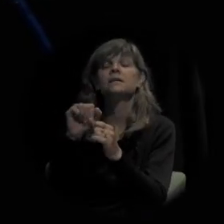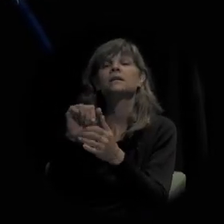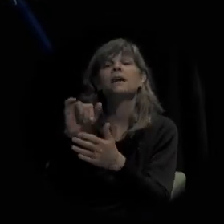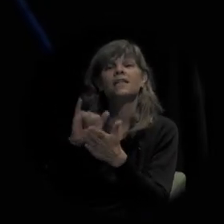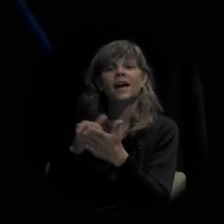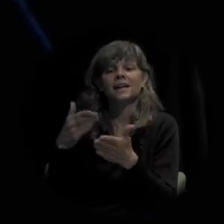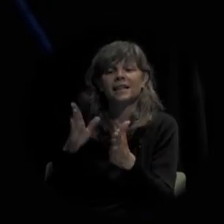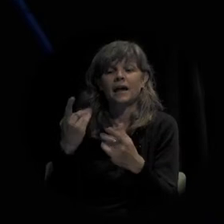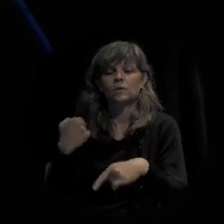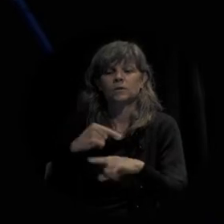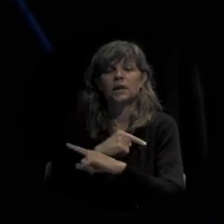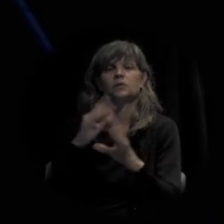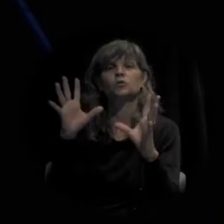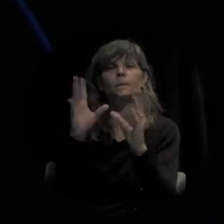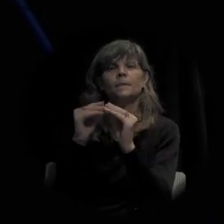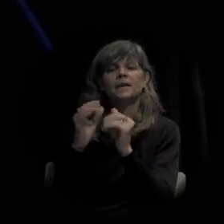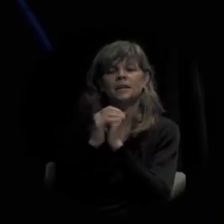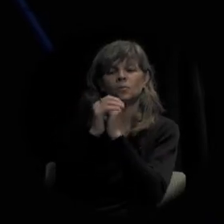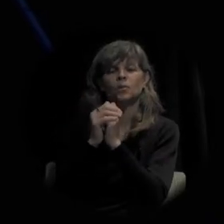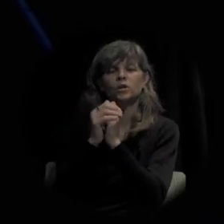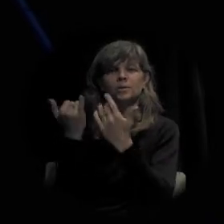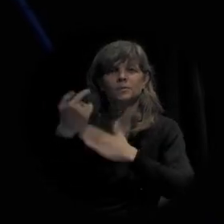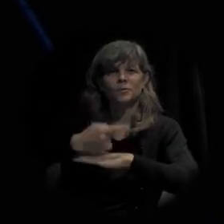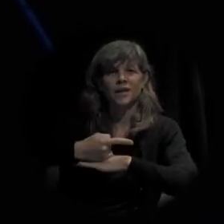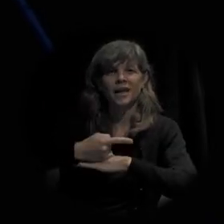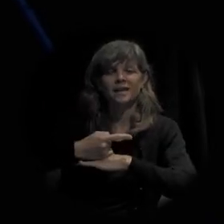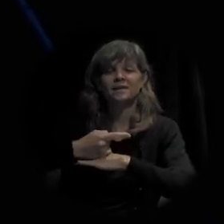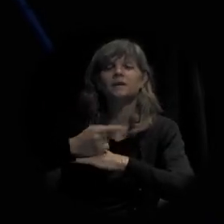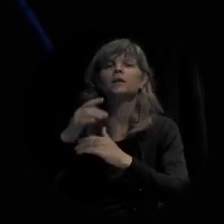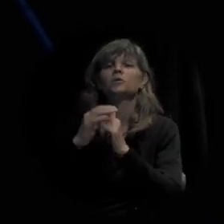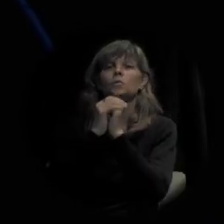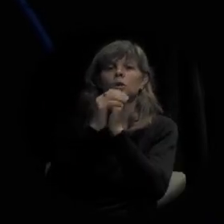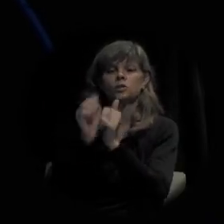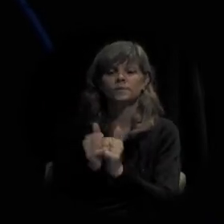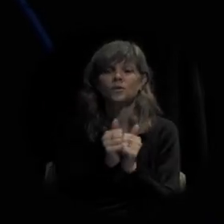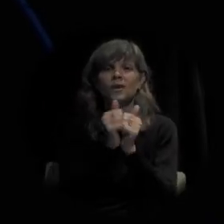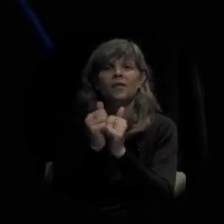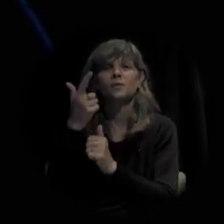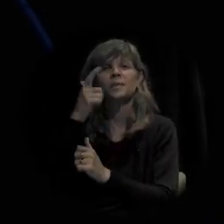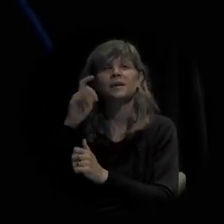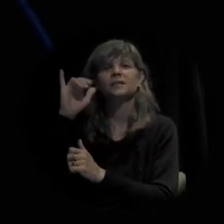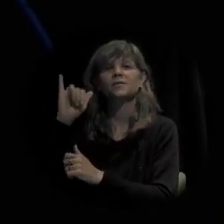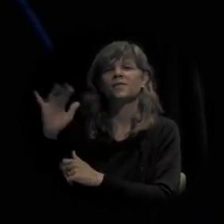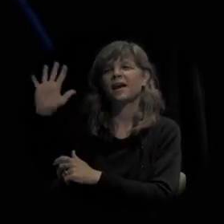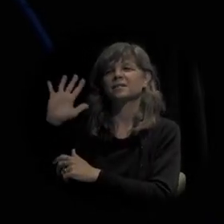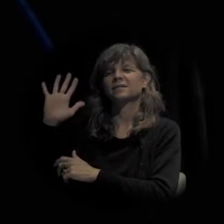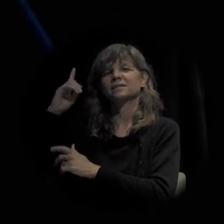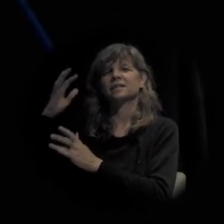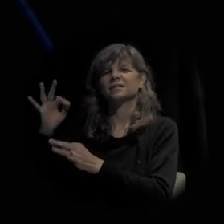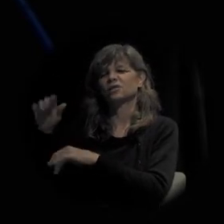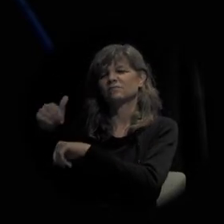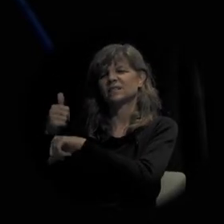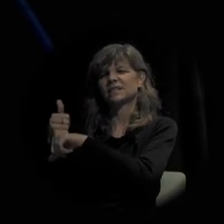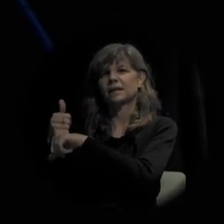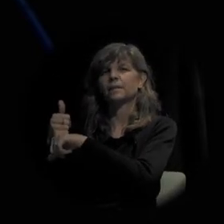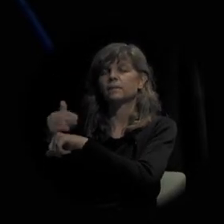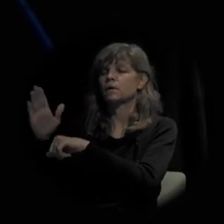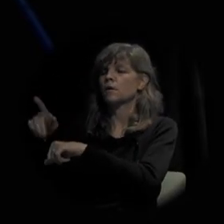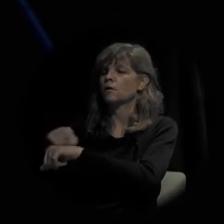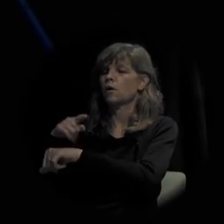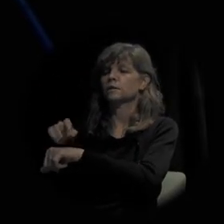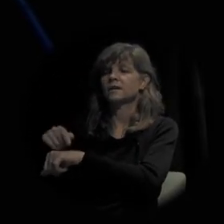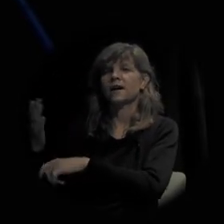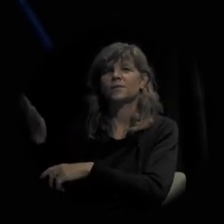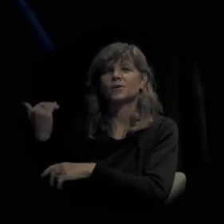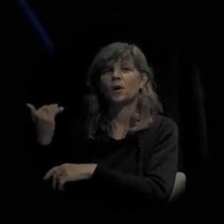be here today and to worship together. And even as we join together in united gratitude